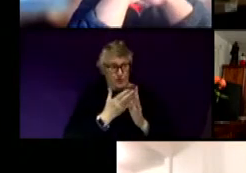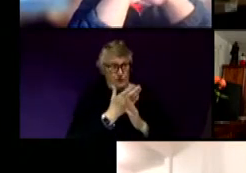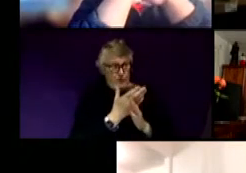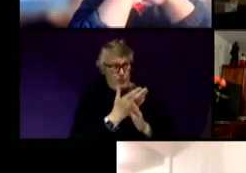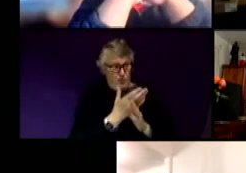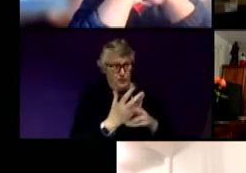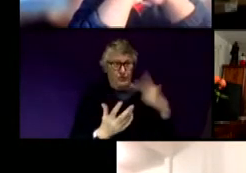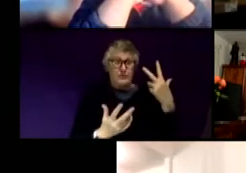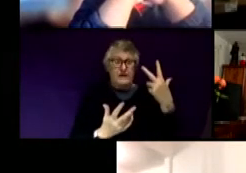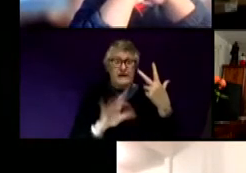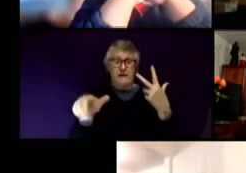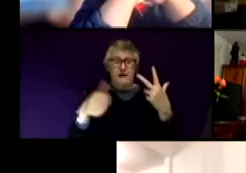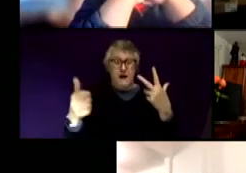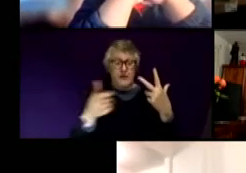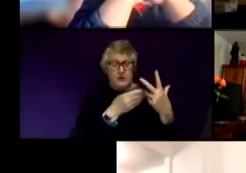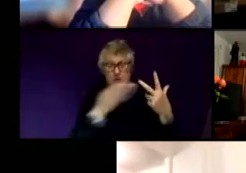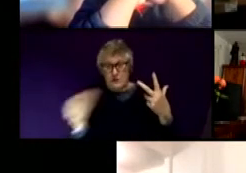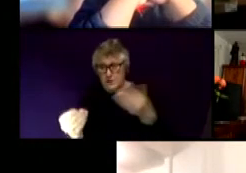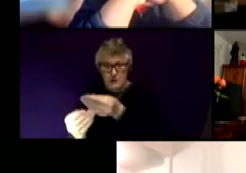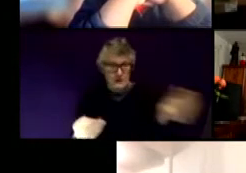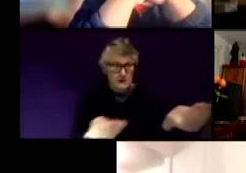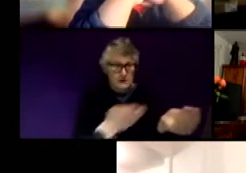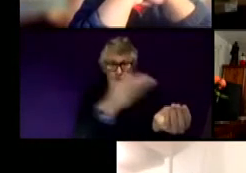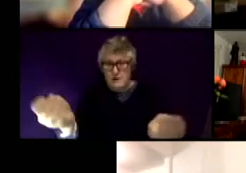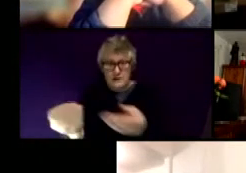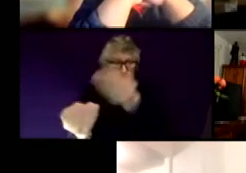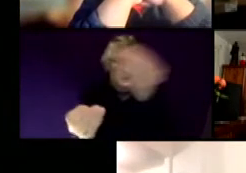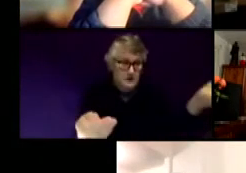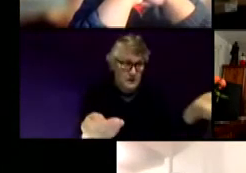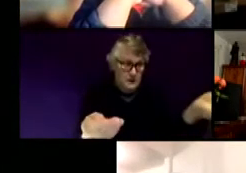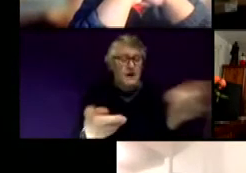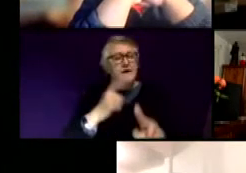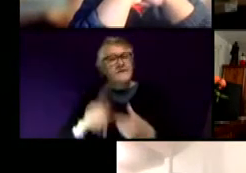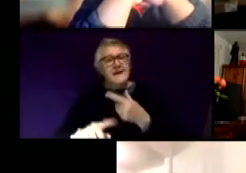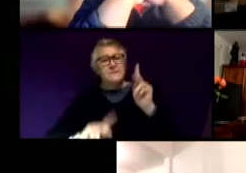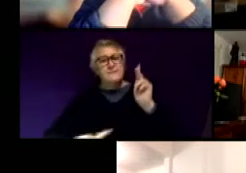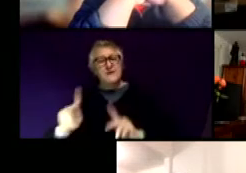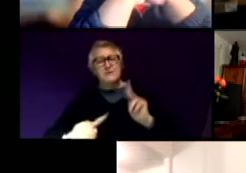impatient. What my population doesn't like is the